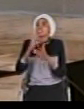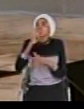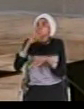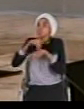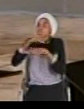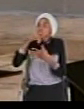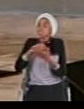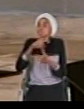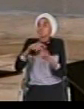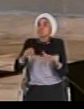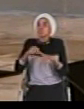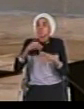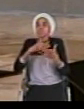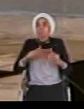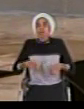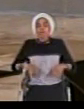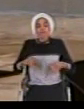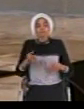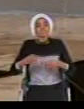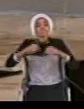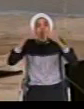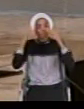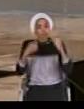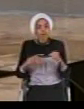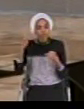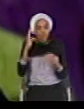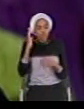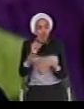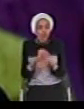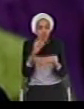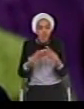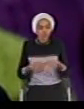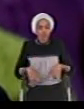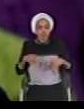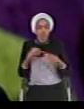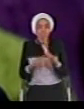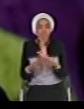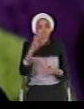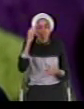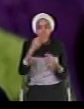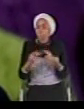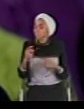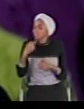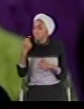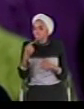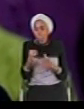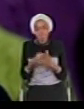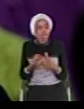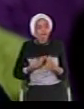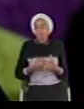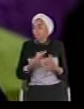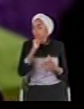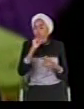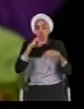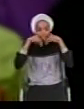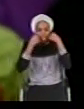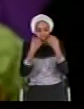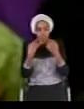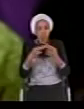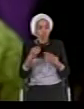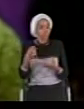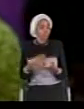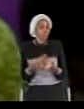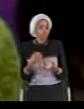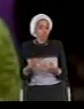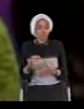my life. The power of God will work in your life. It says, for I'm not ashamed of the gospel of